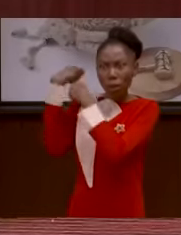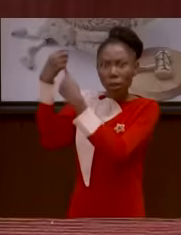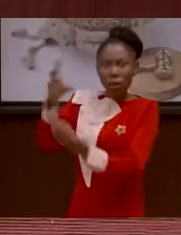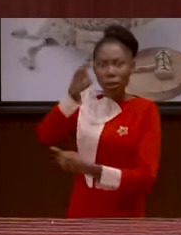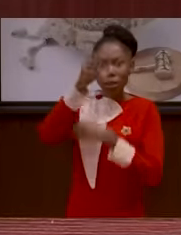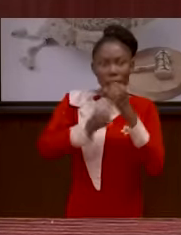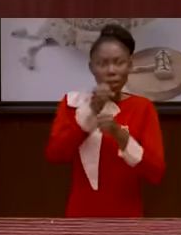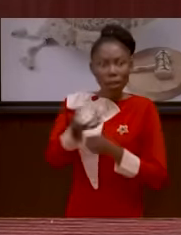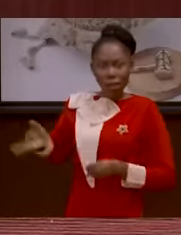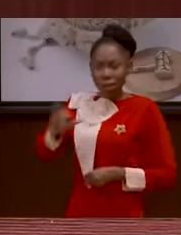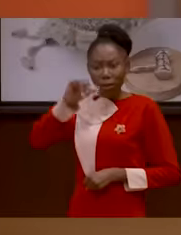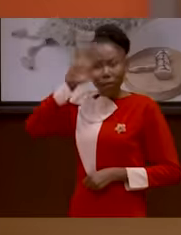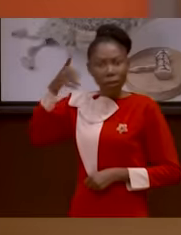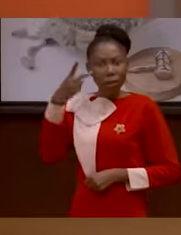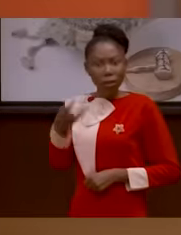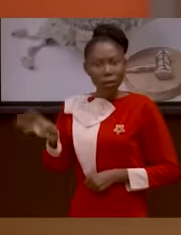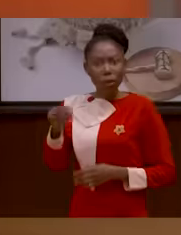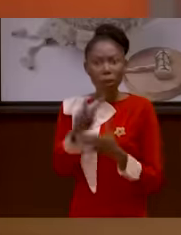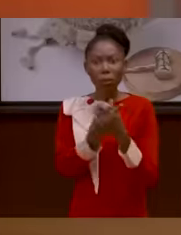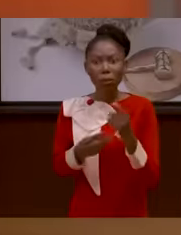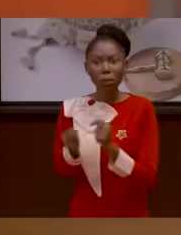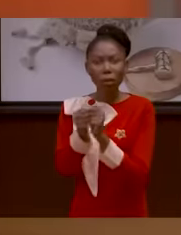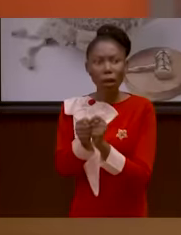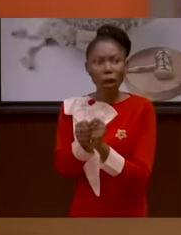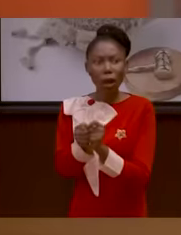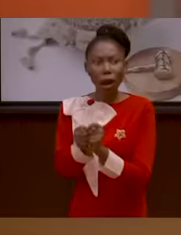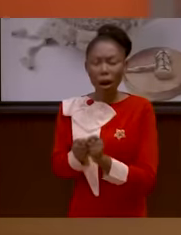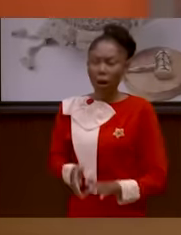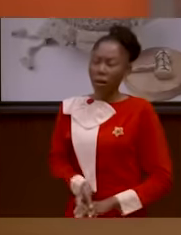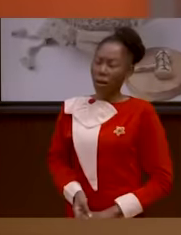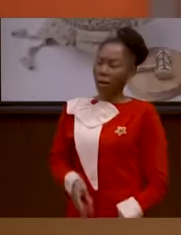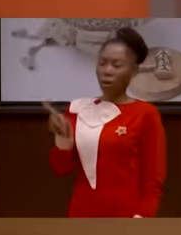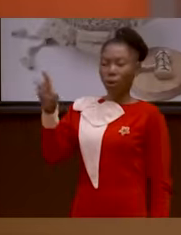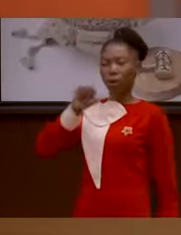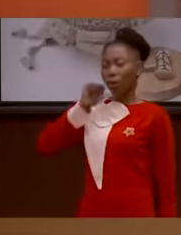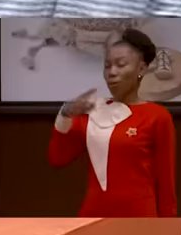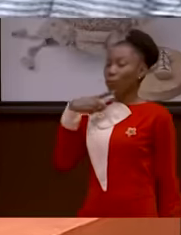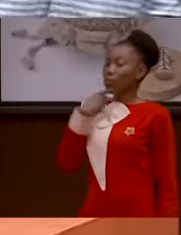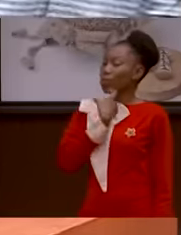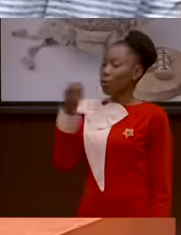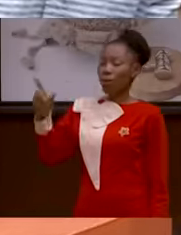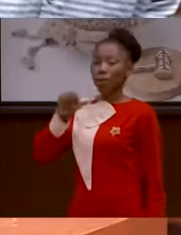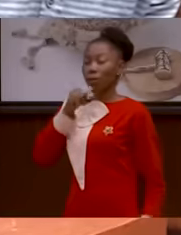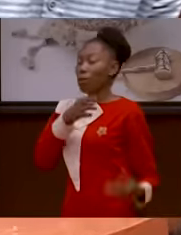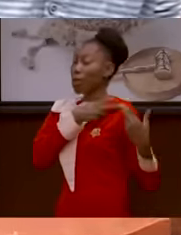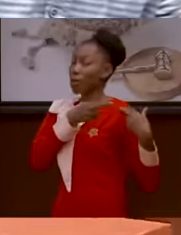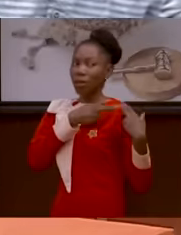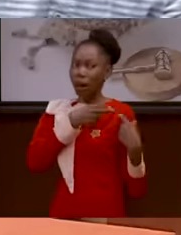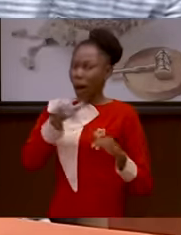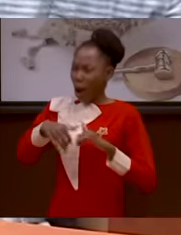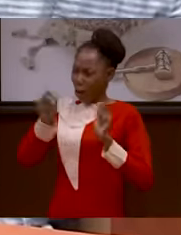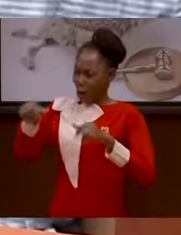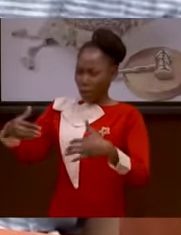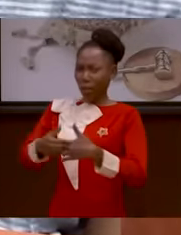for the past at 7 all. Years? Is that true? I used to see them. You told at all. Not responsible, I'm sorry to say. How can you